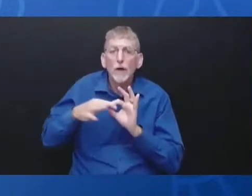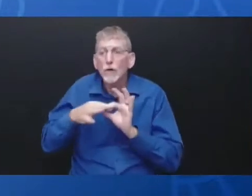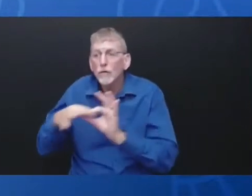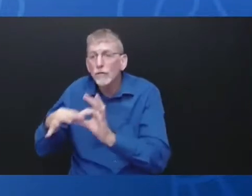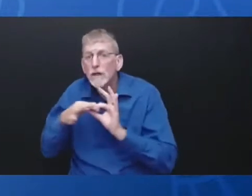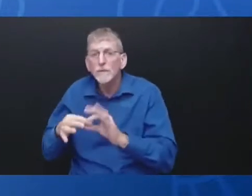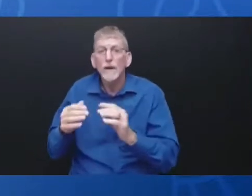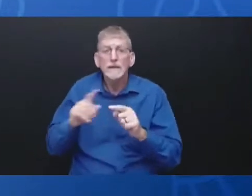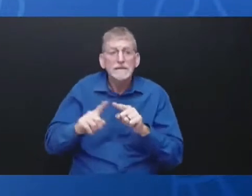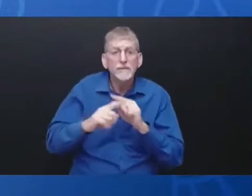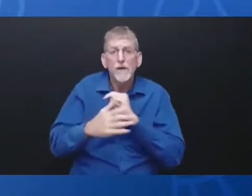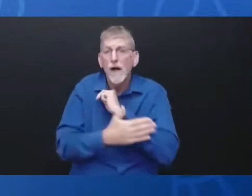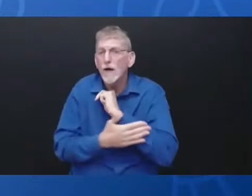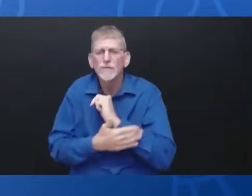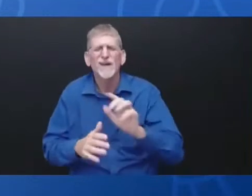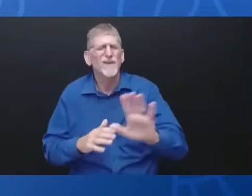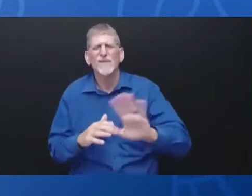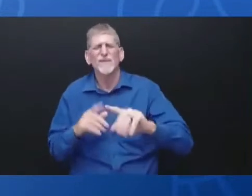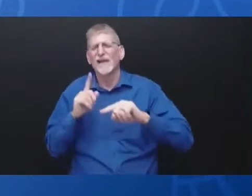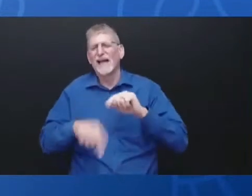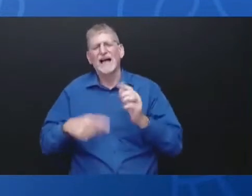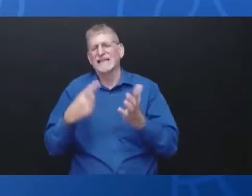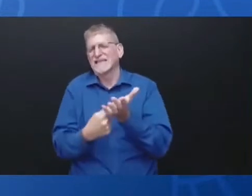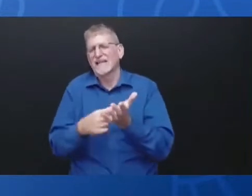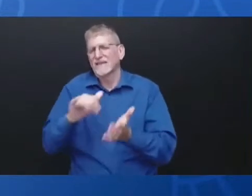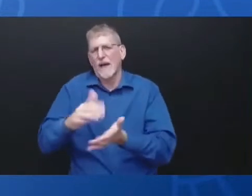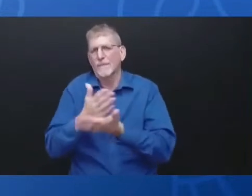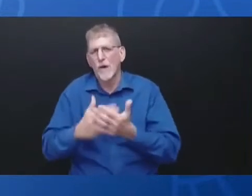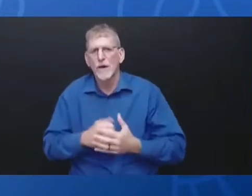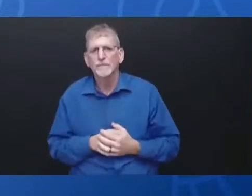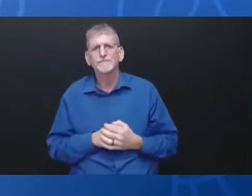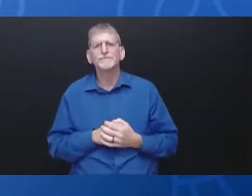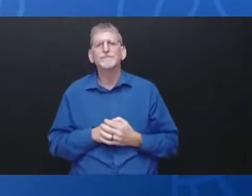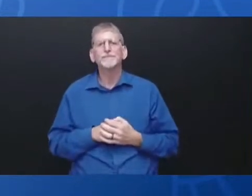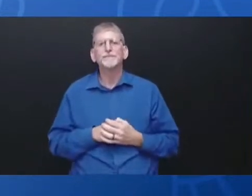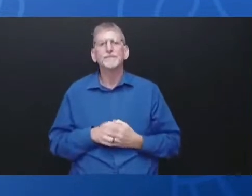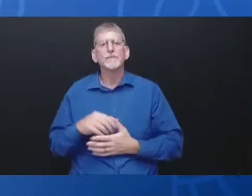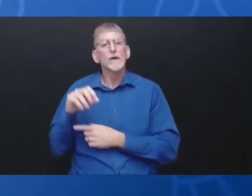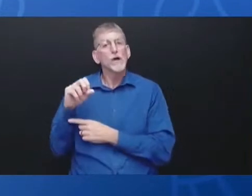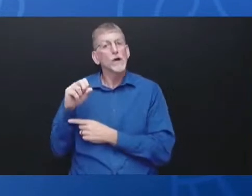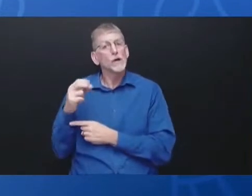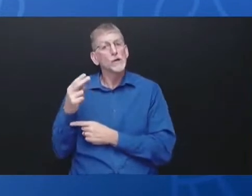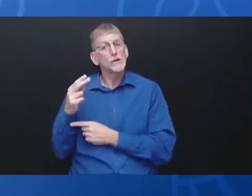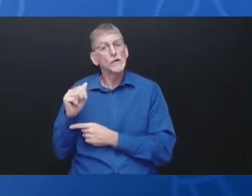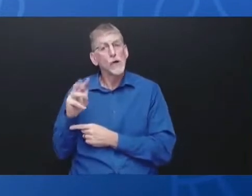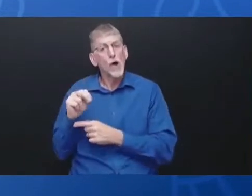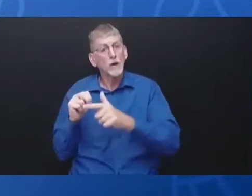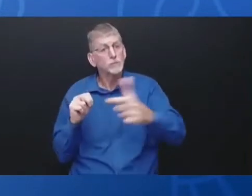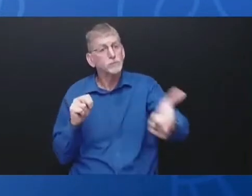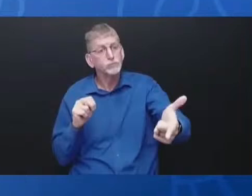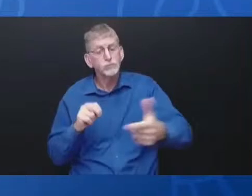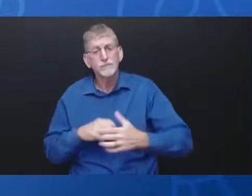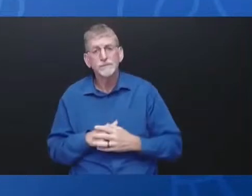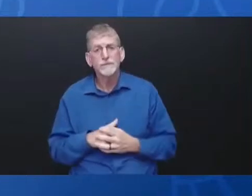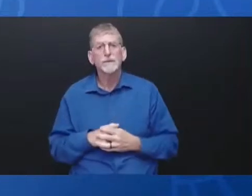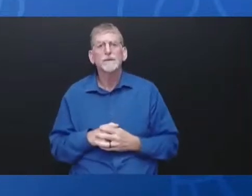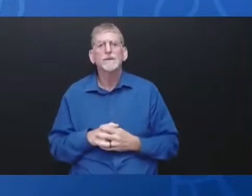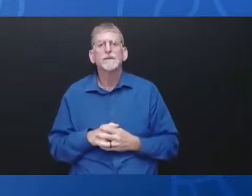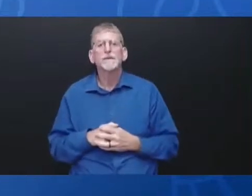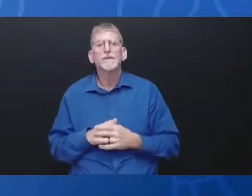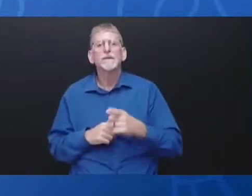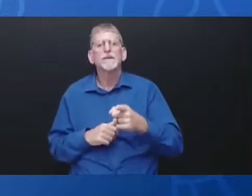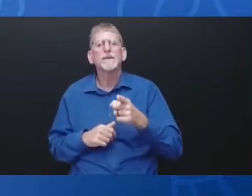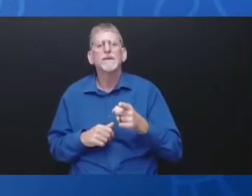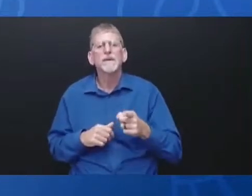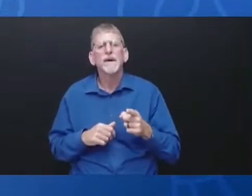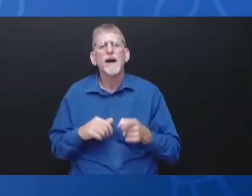details. All right, Sean. Thanks. Can I go back to South Africa, the ambassador? Sure. The secretary, of course, had his ex